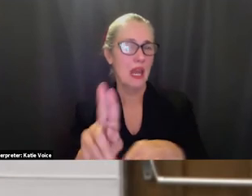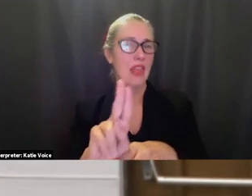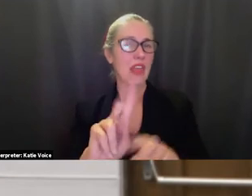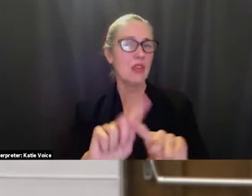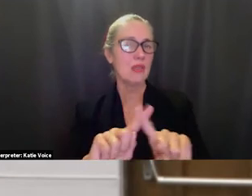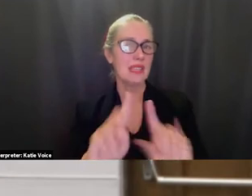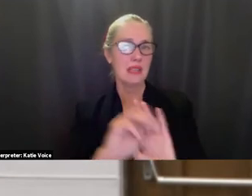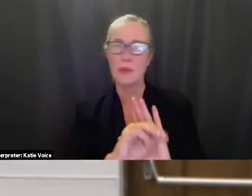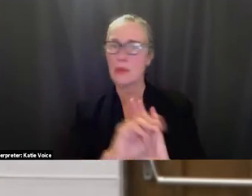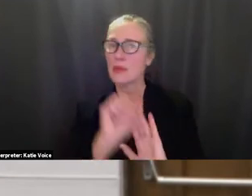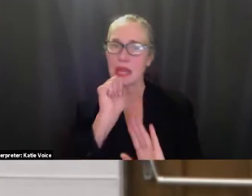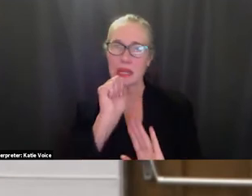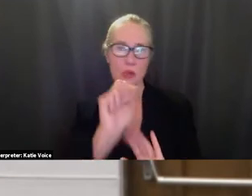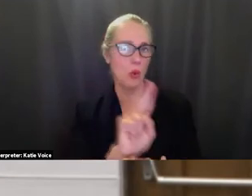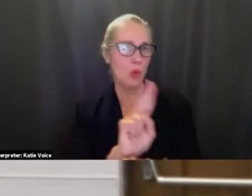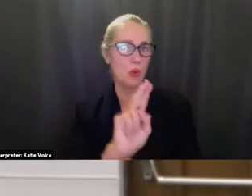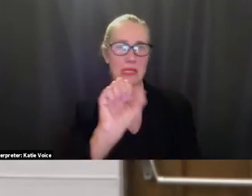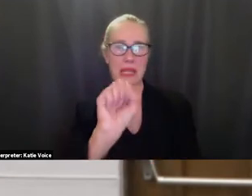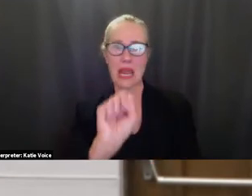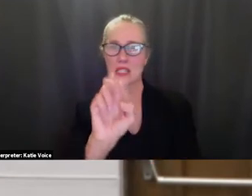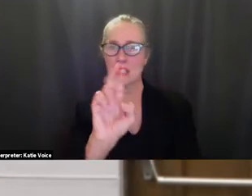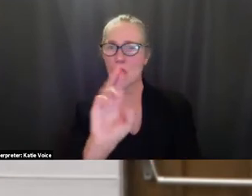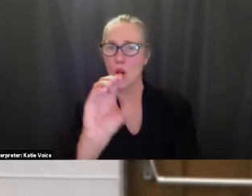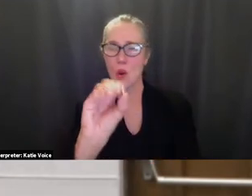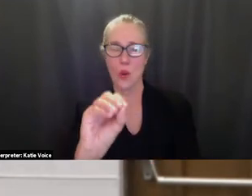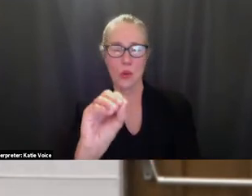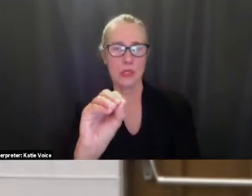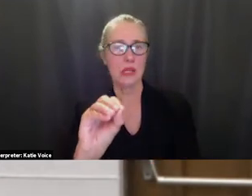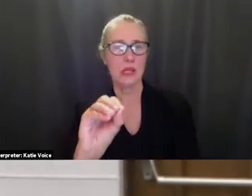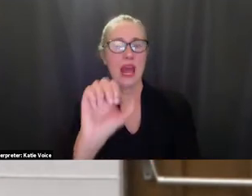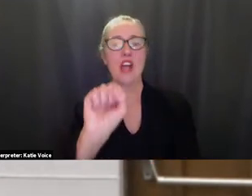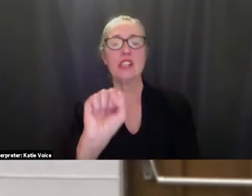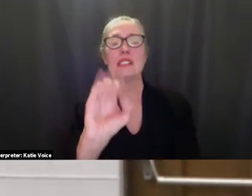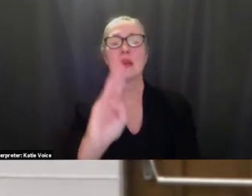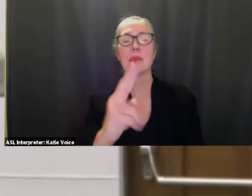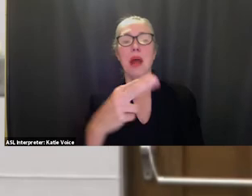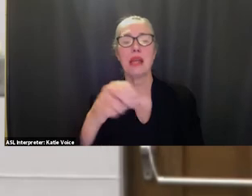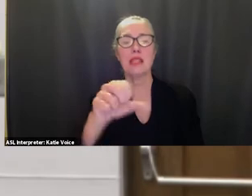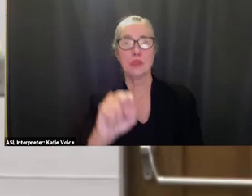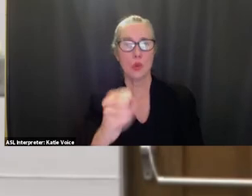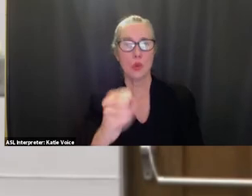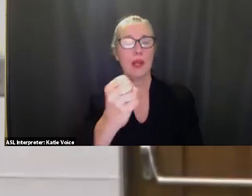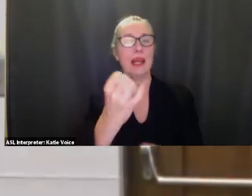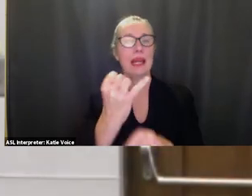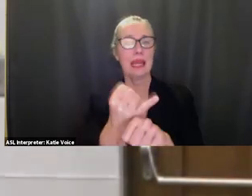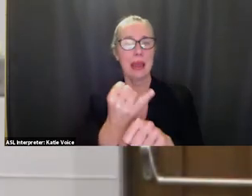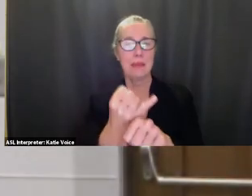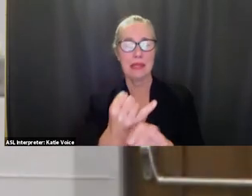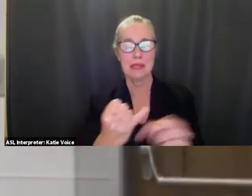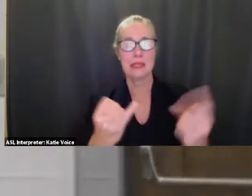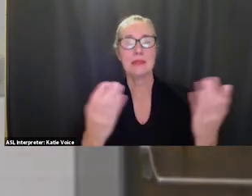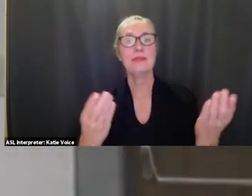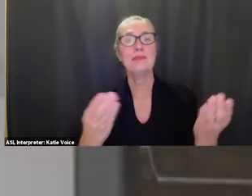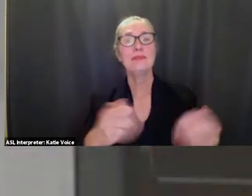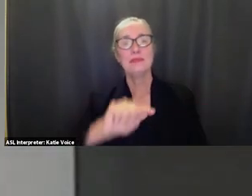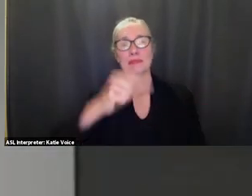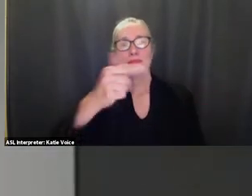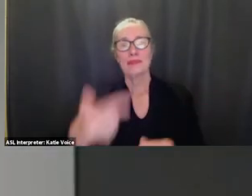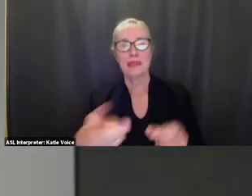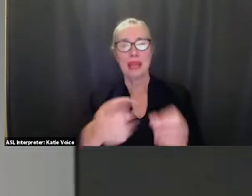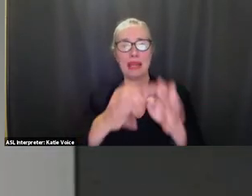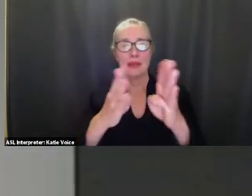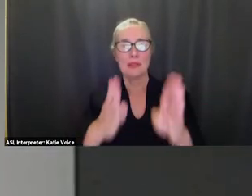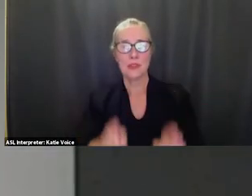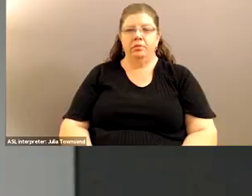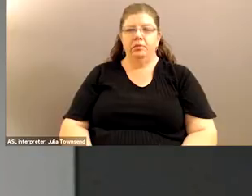sros on campus this year okay thank you and just to close off my comments after